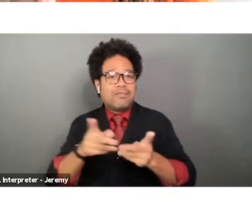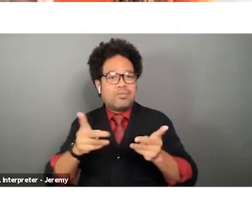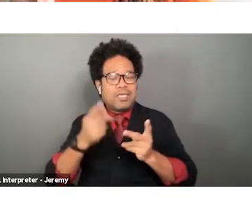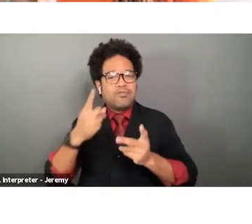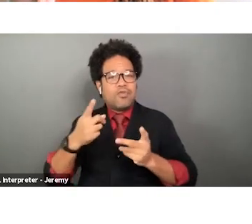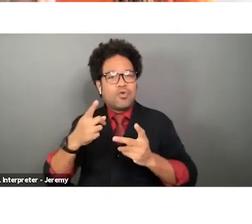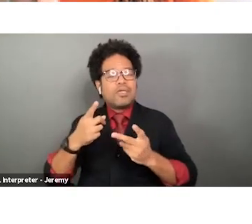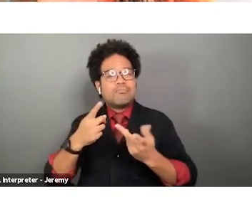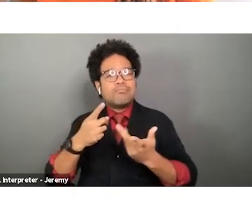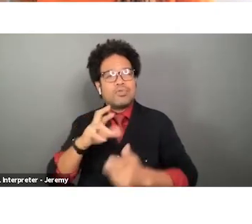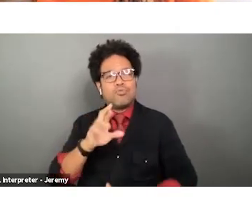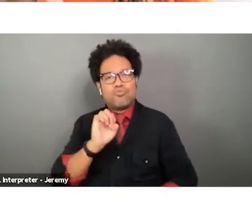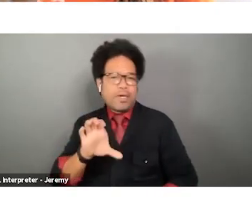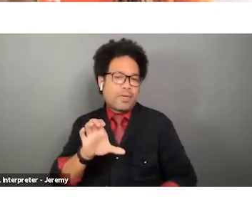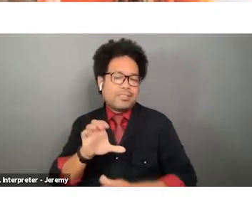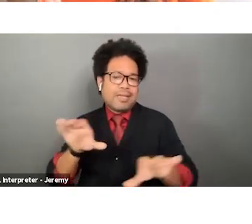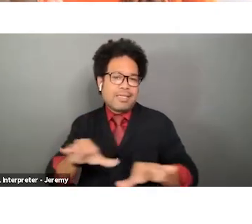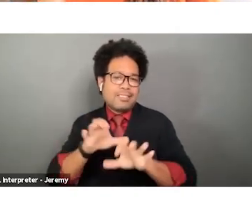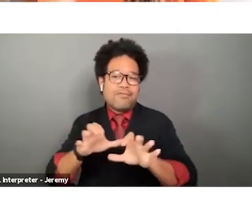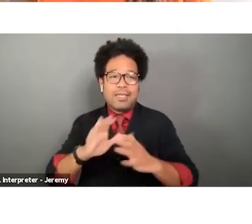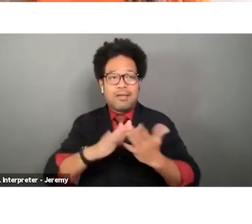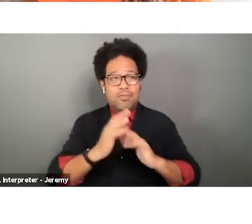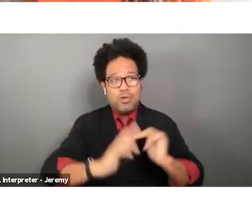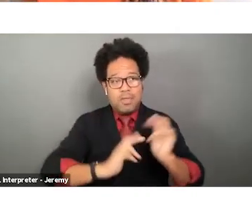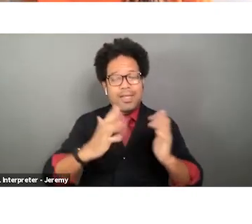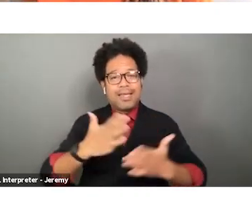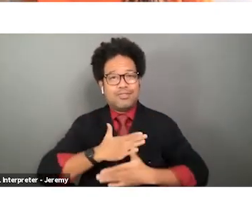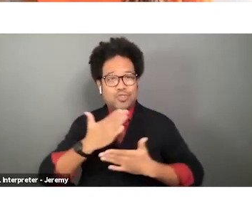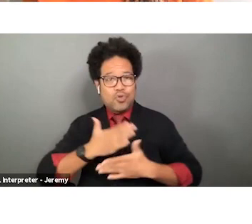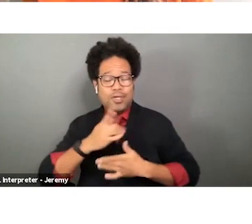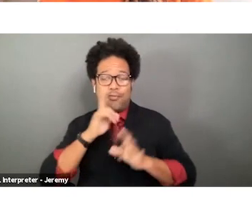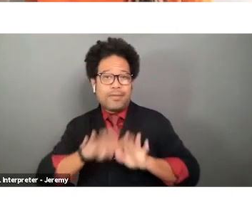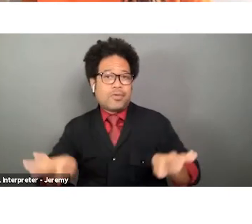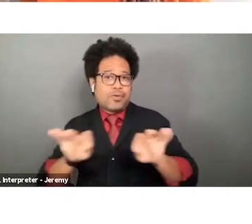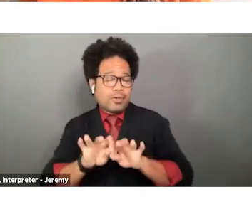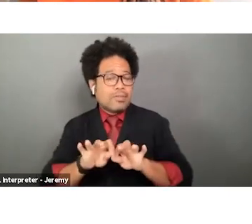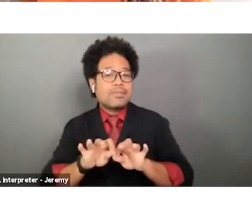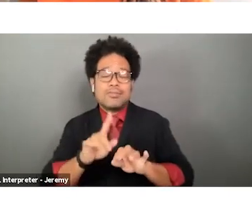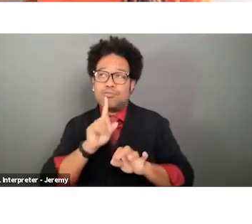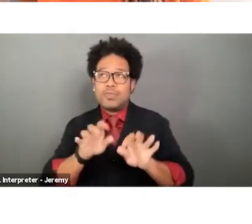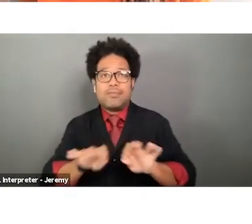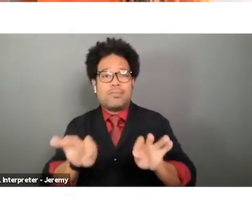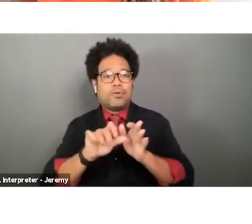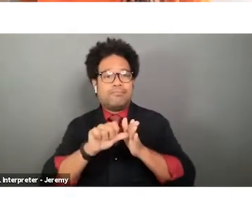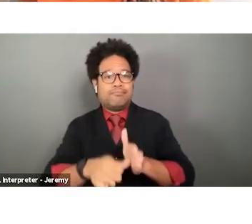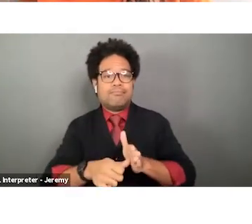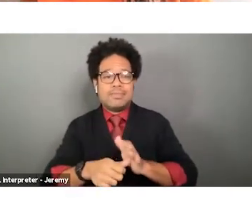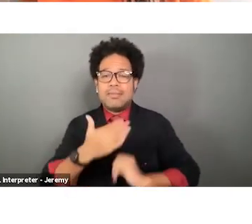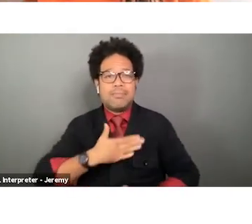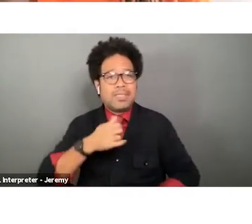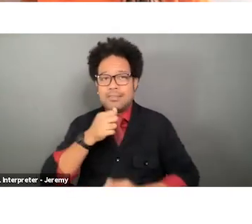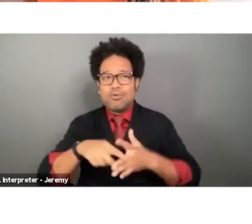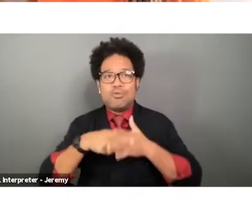activity building and community building and joy. Extremely important. Extremely important. Please do not start